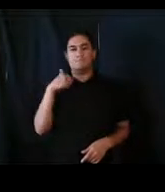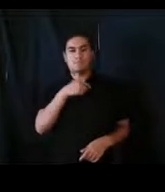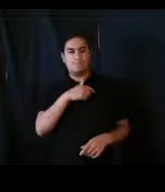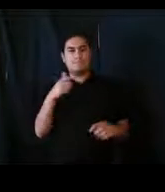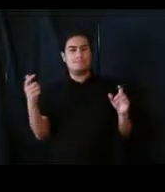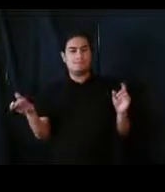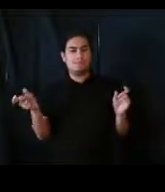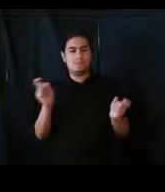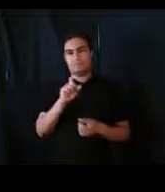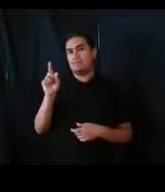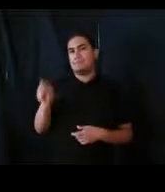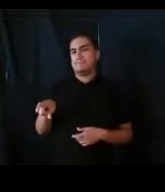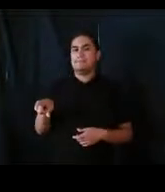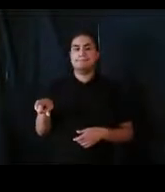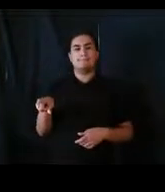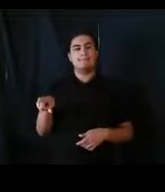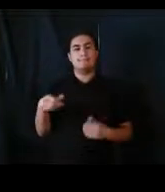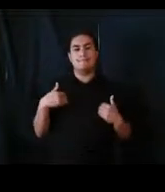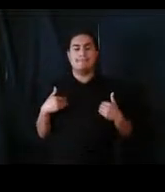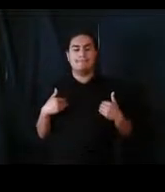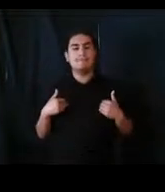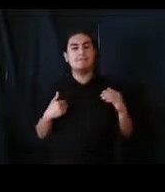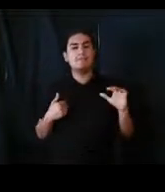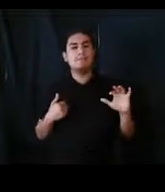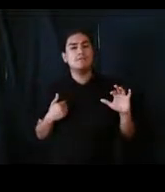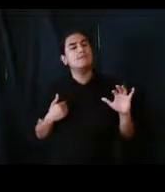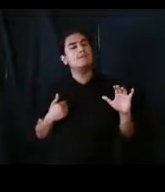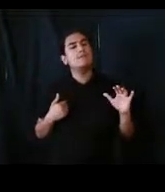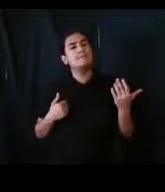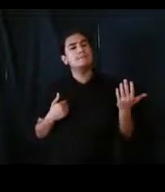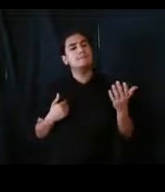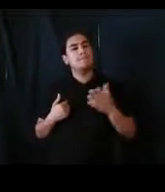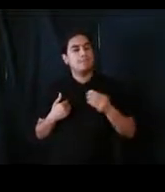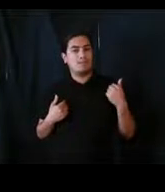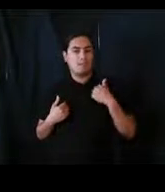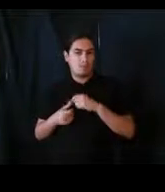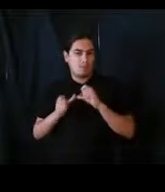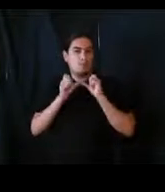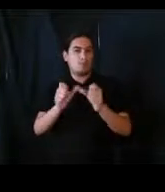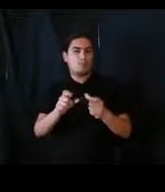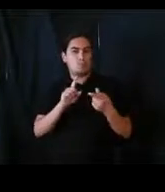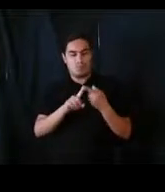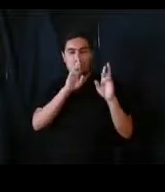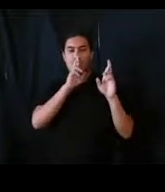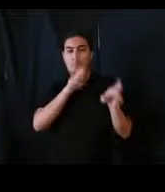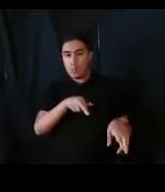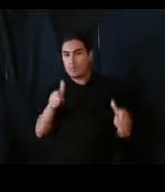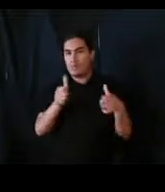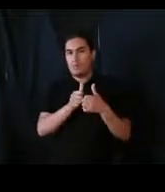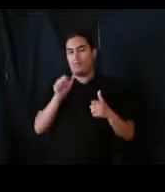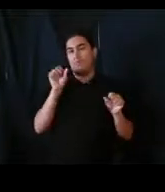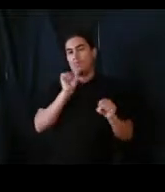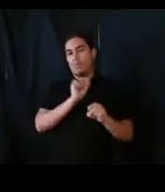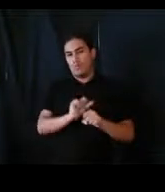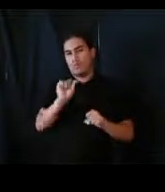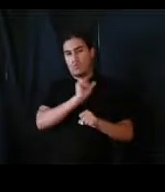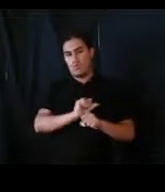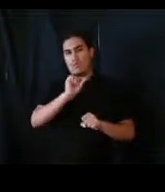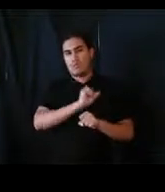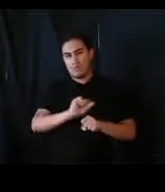are need to be made and um you know we'll continue to report on on the efforts uh